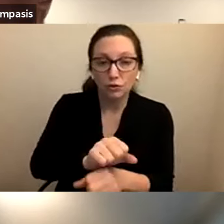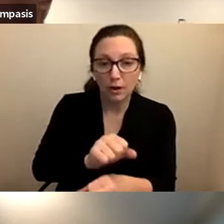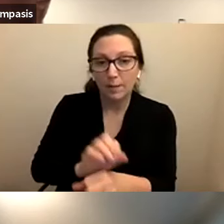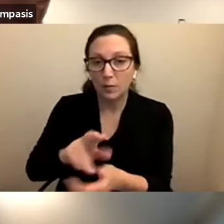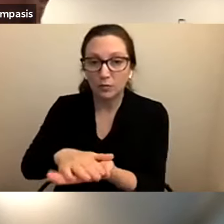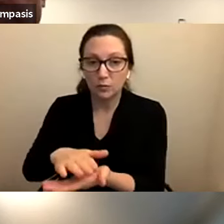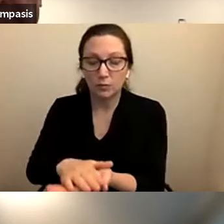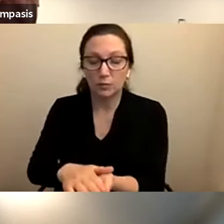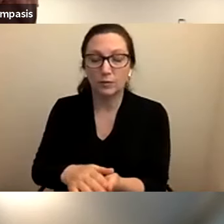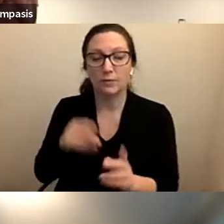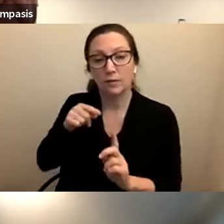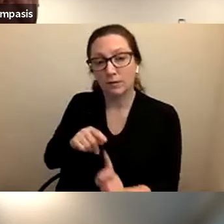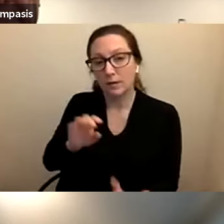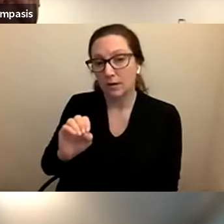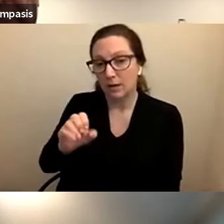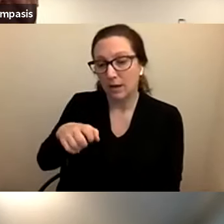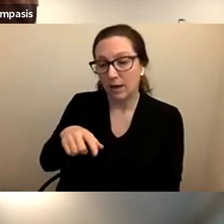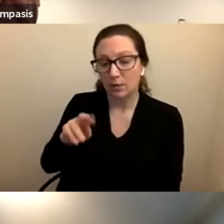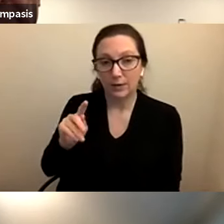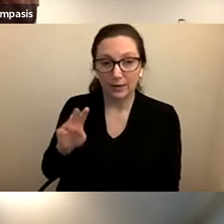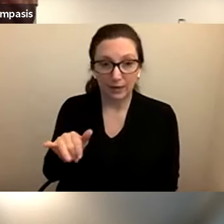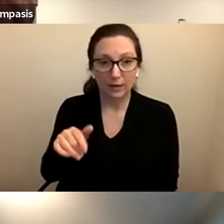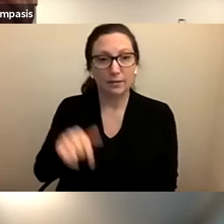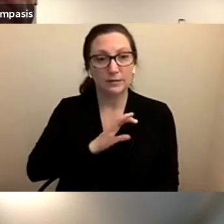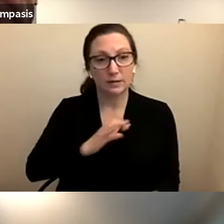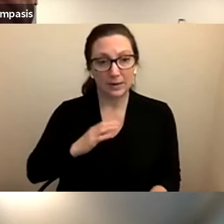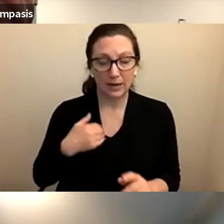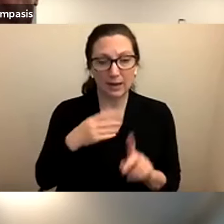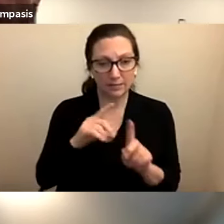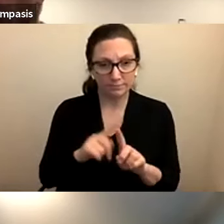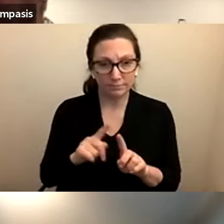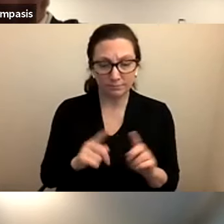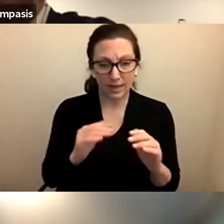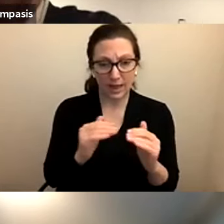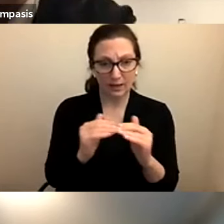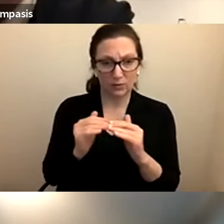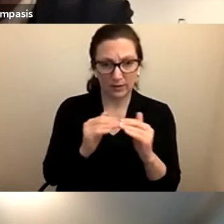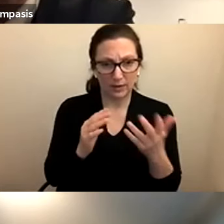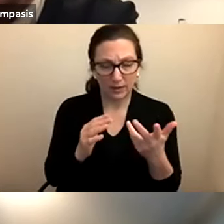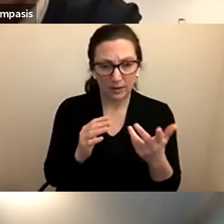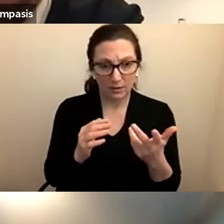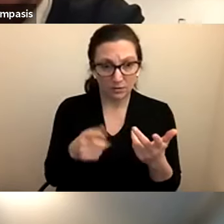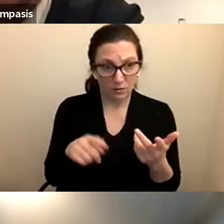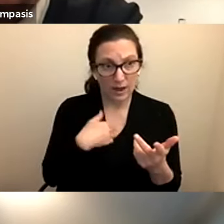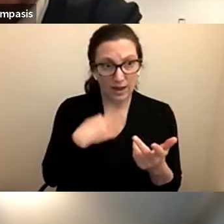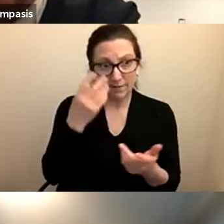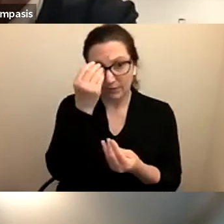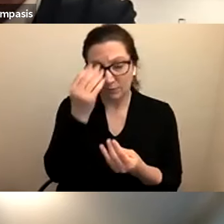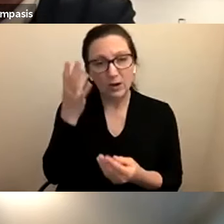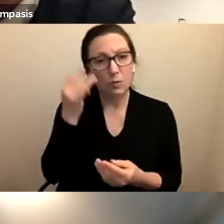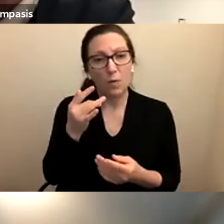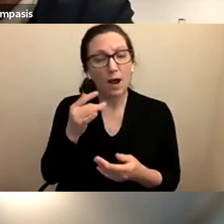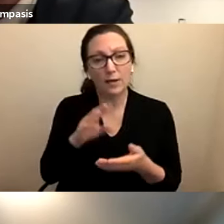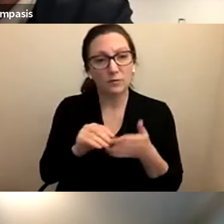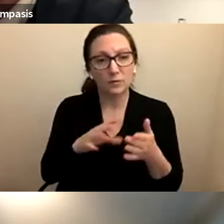equity. That this committee has a breakdown of equity. Do we have the data on why the kids did not get into exam school using